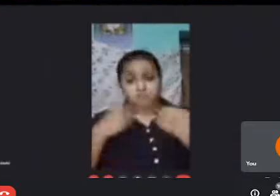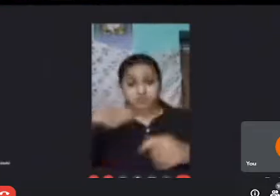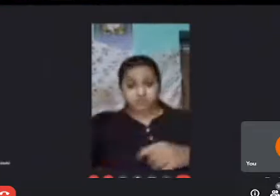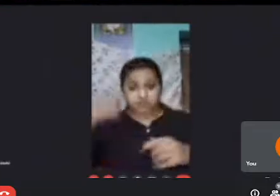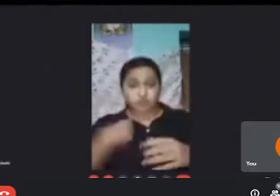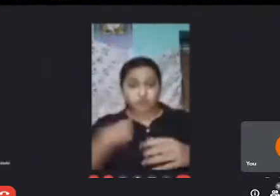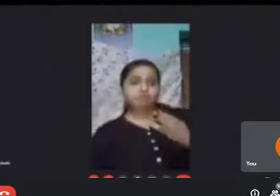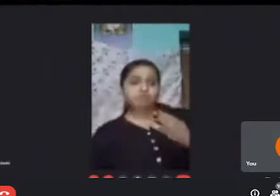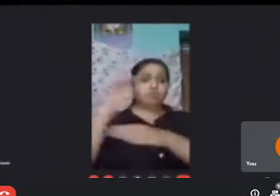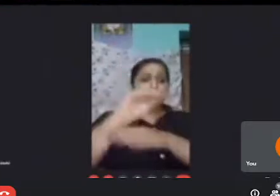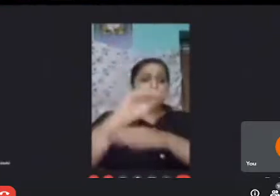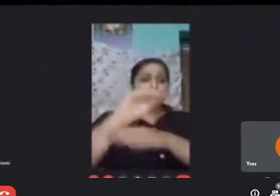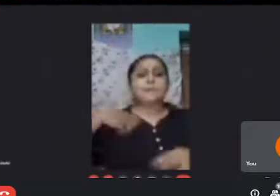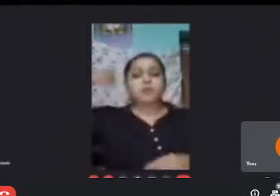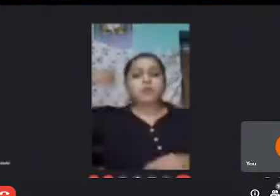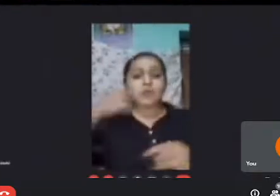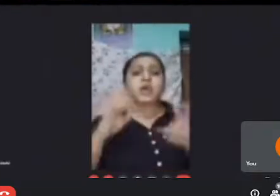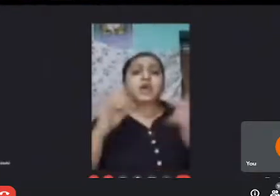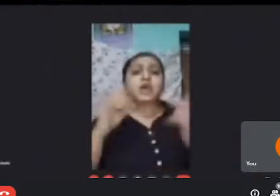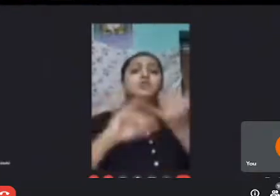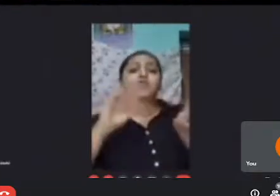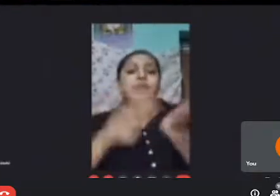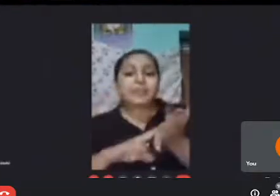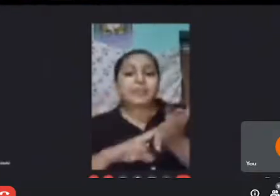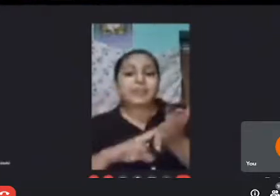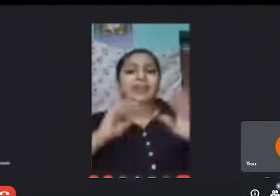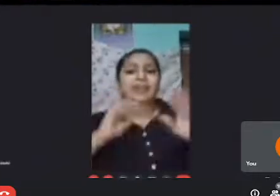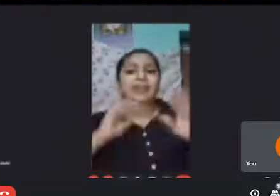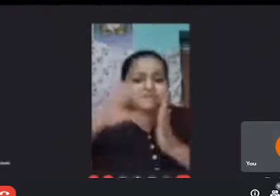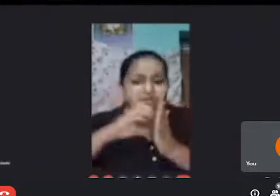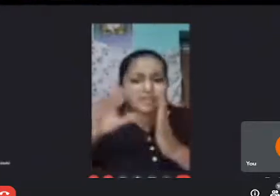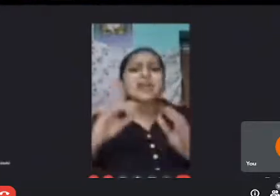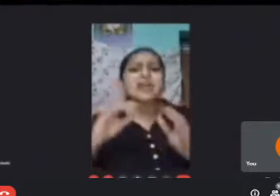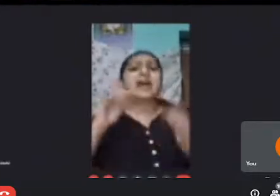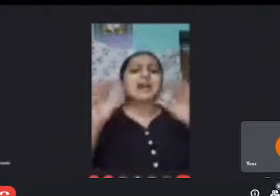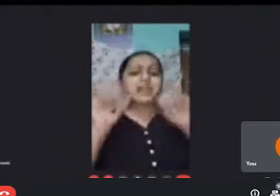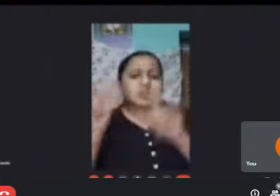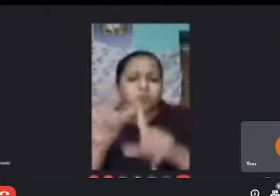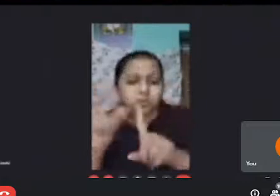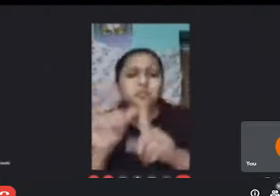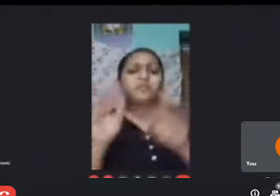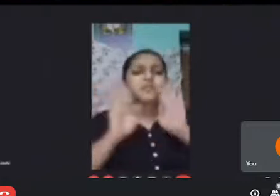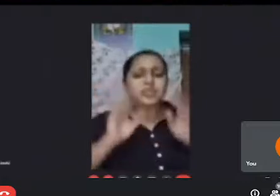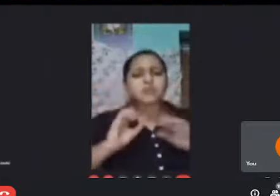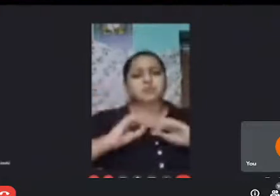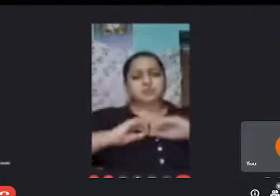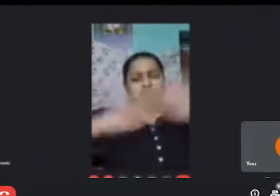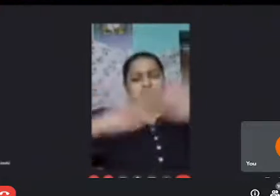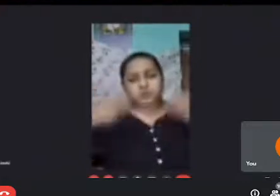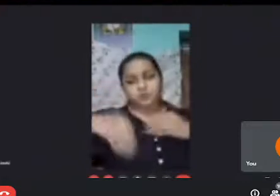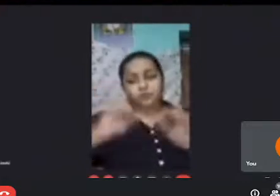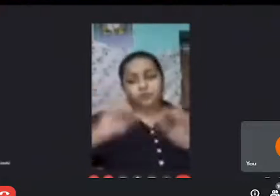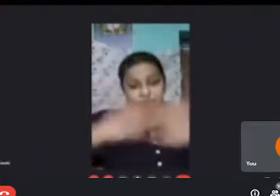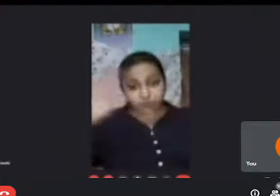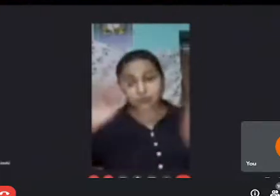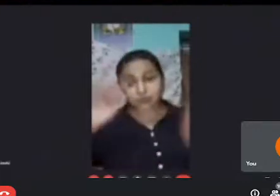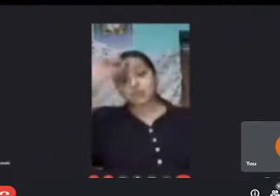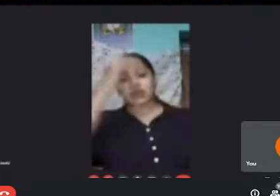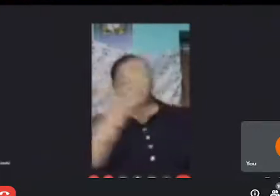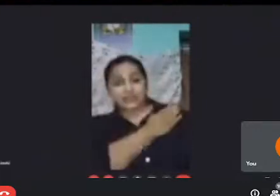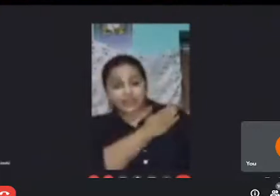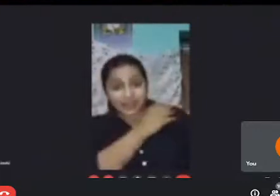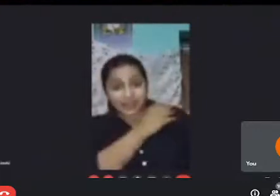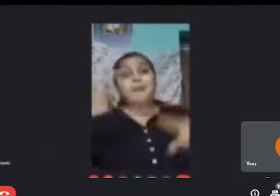media after a little editing, and we will send to Ulrike and her research team for their archiving as